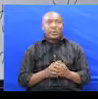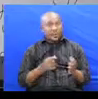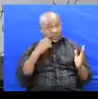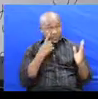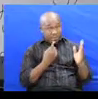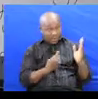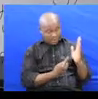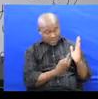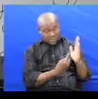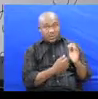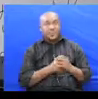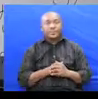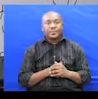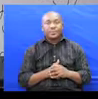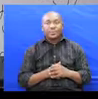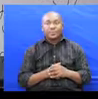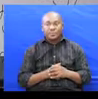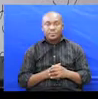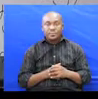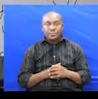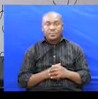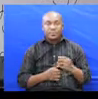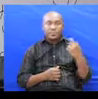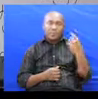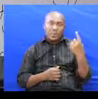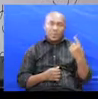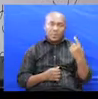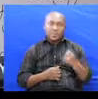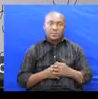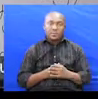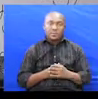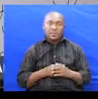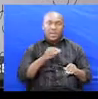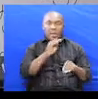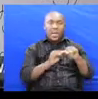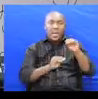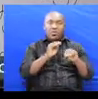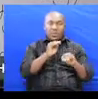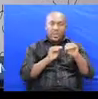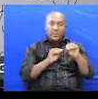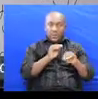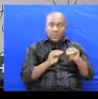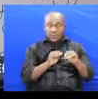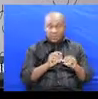this. Exercise number 1, calculate